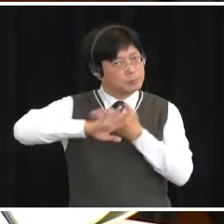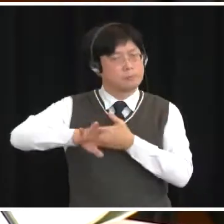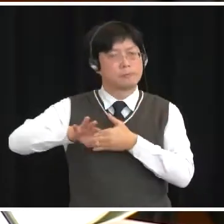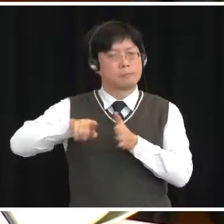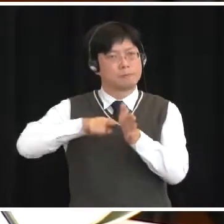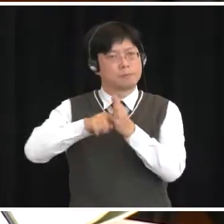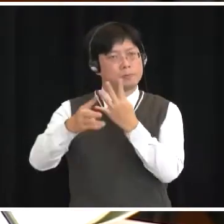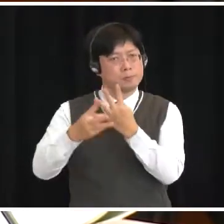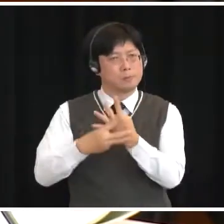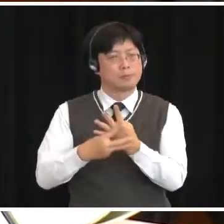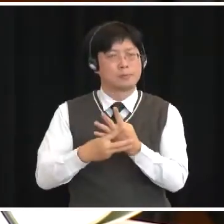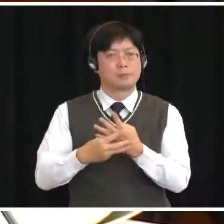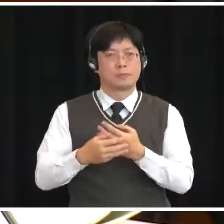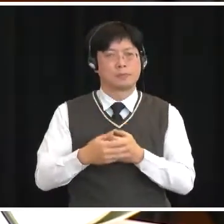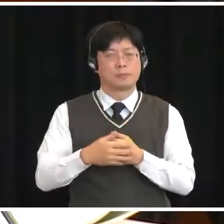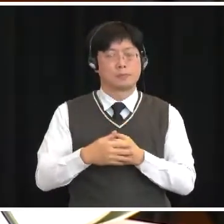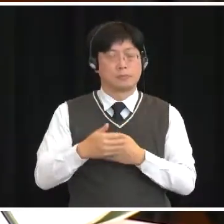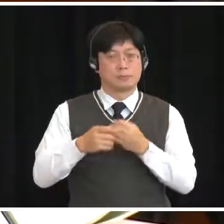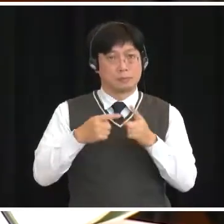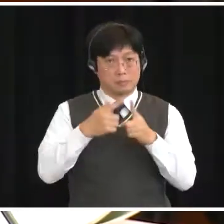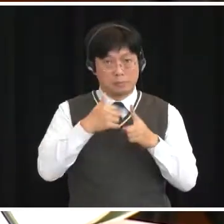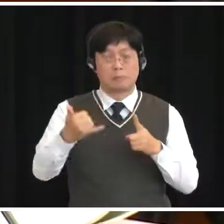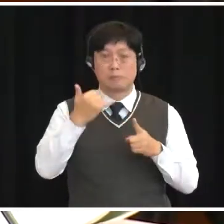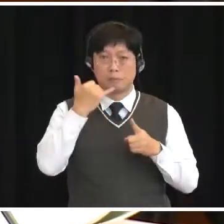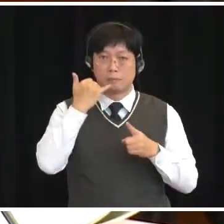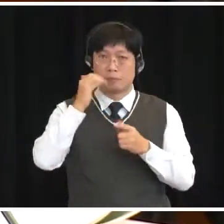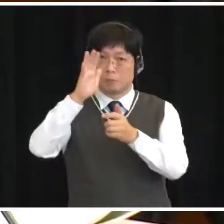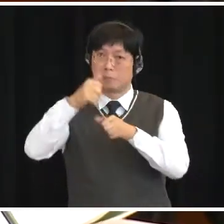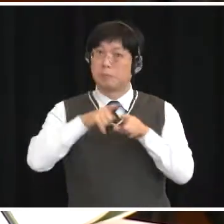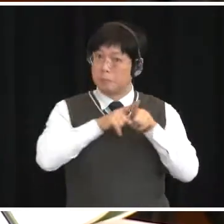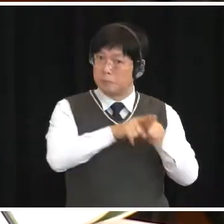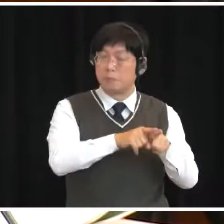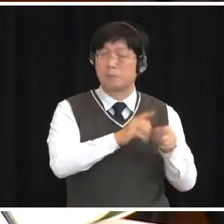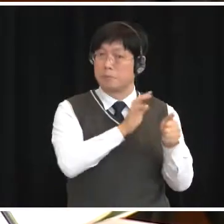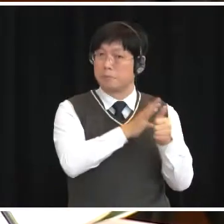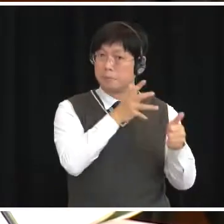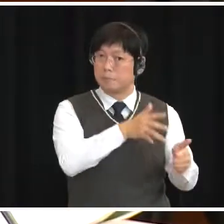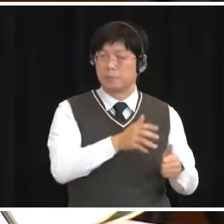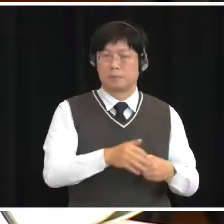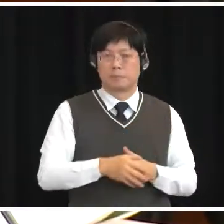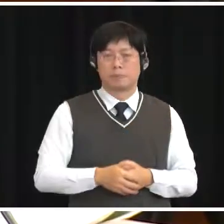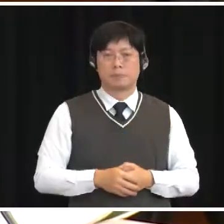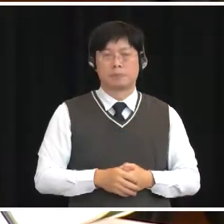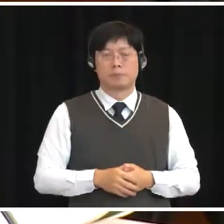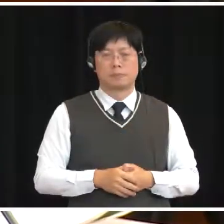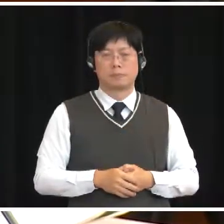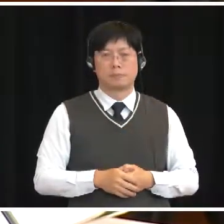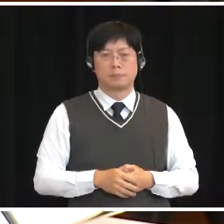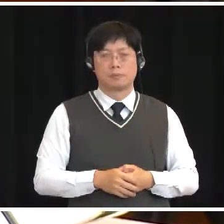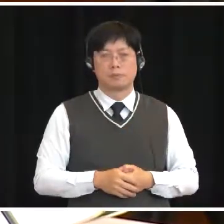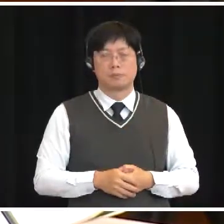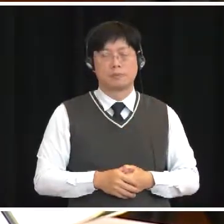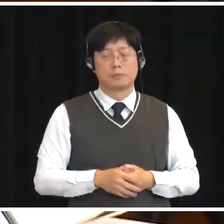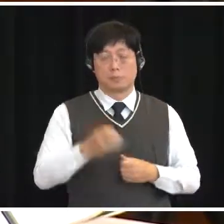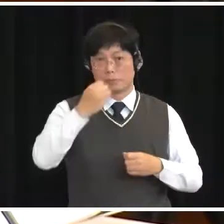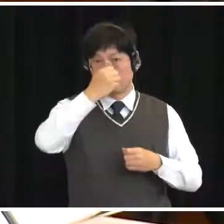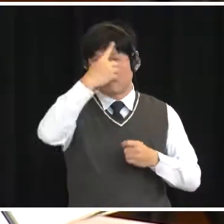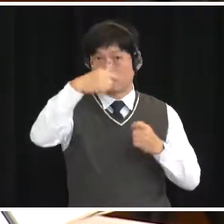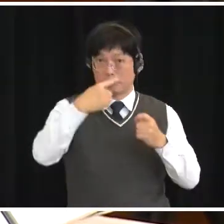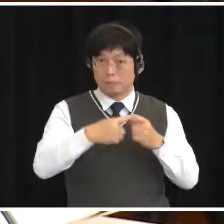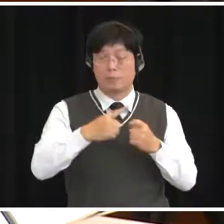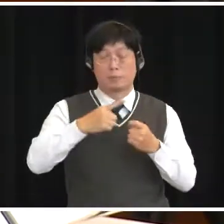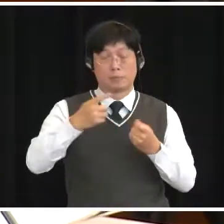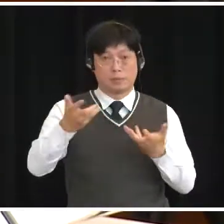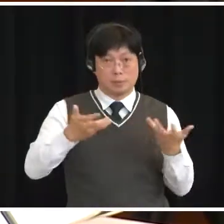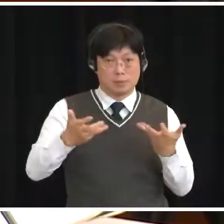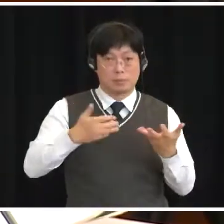of the legal proceedings, the judge believes that it is necessary to have a professional to help ask the questions of the